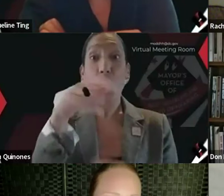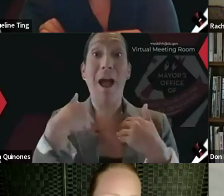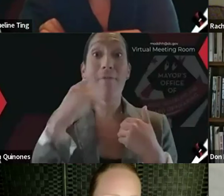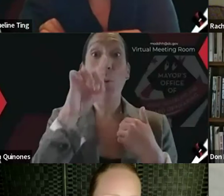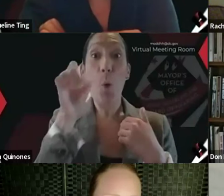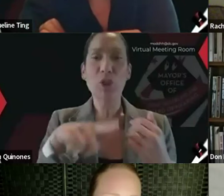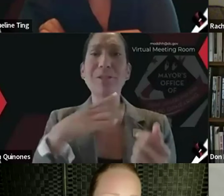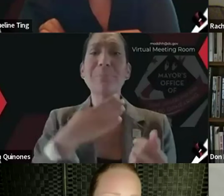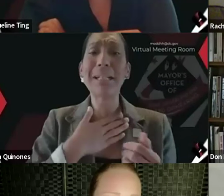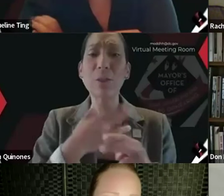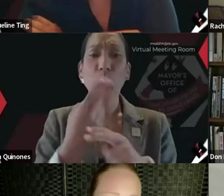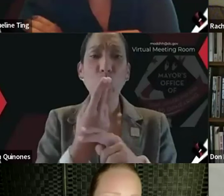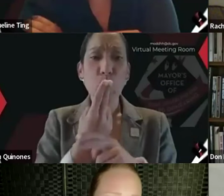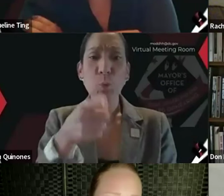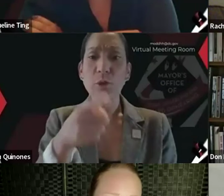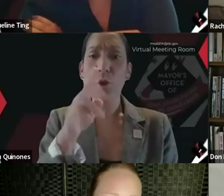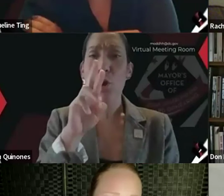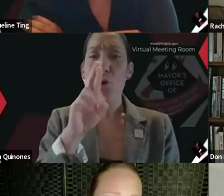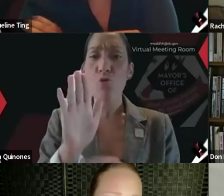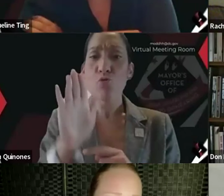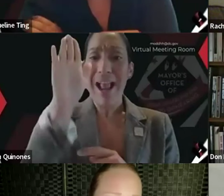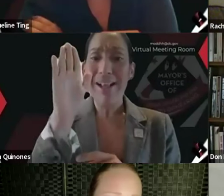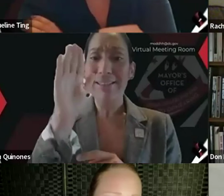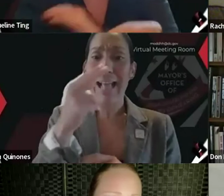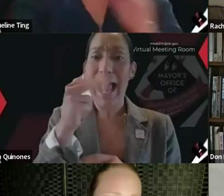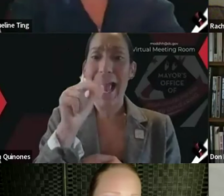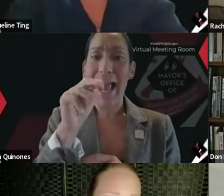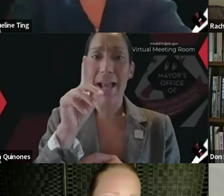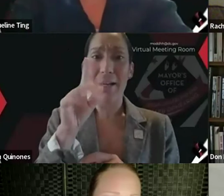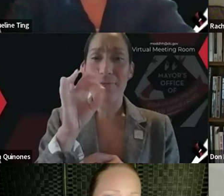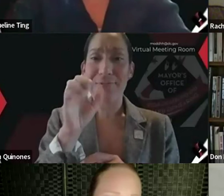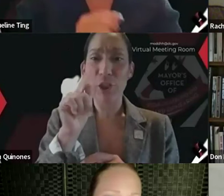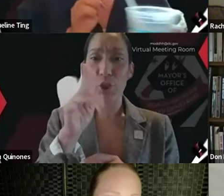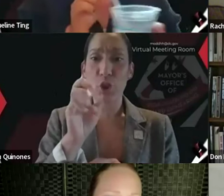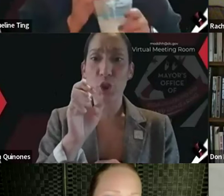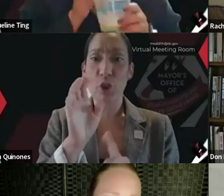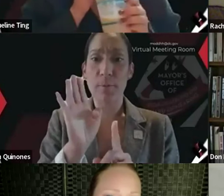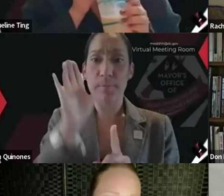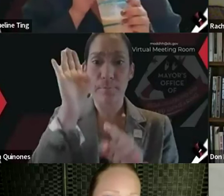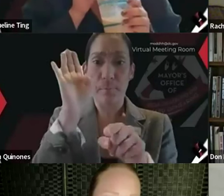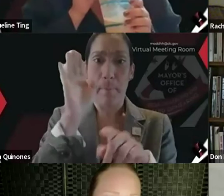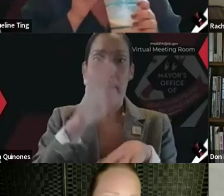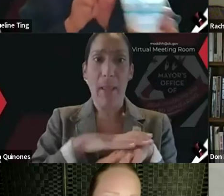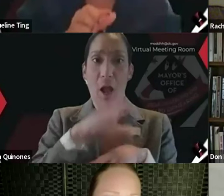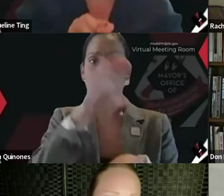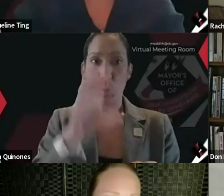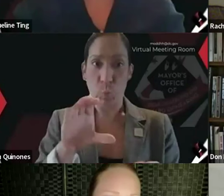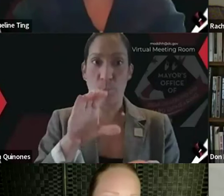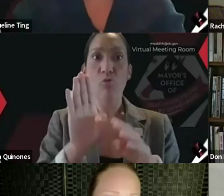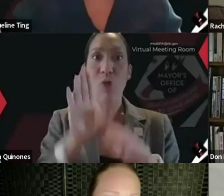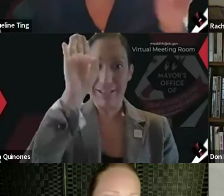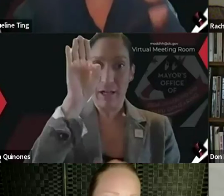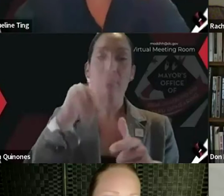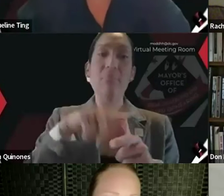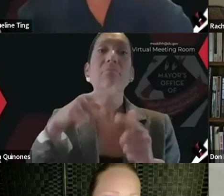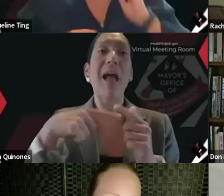then we will move forward. If at any time you have questions, go ahead and use the raise hand feature with Zoom. You can